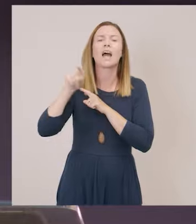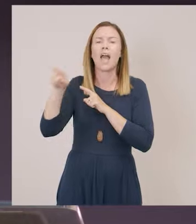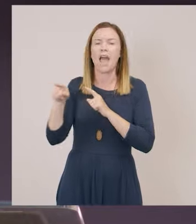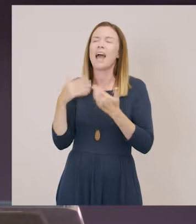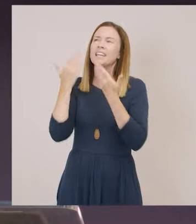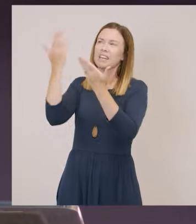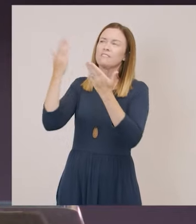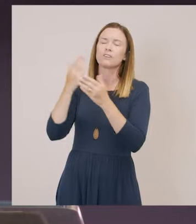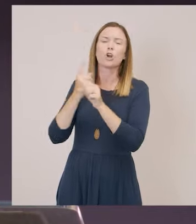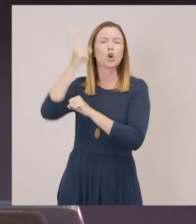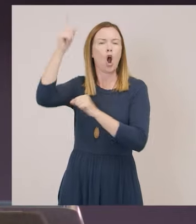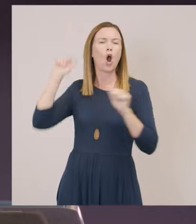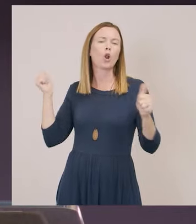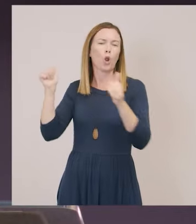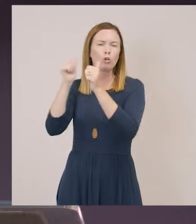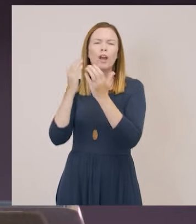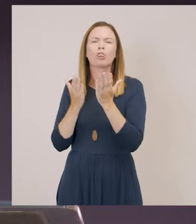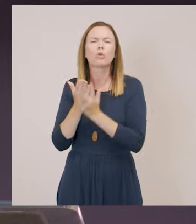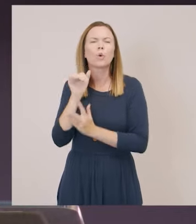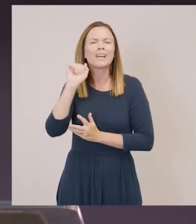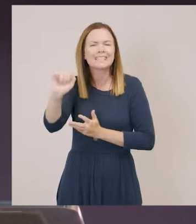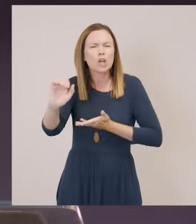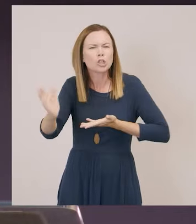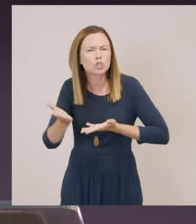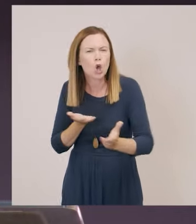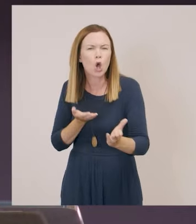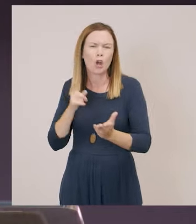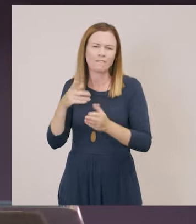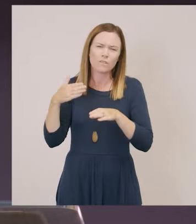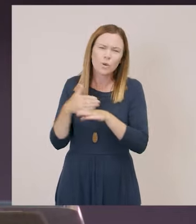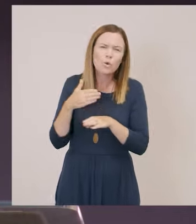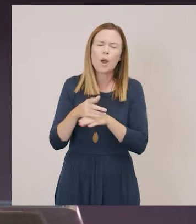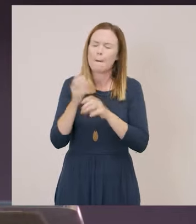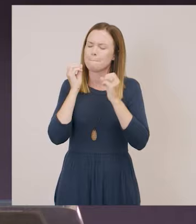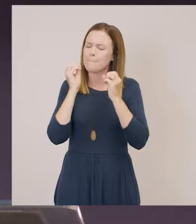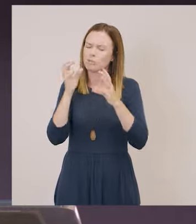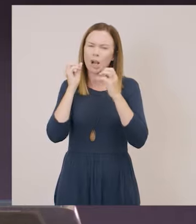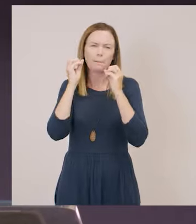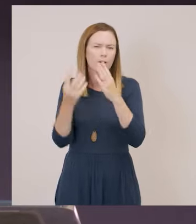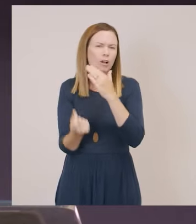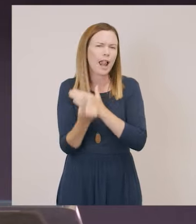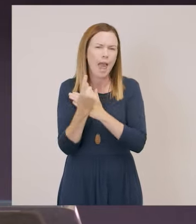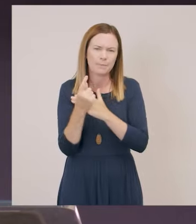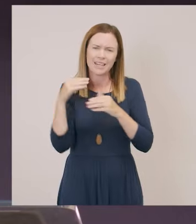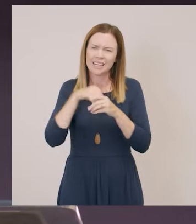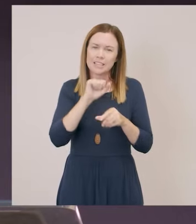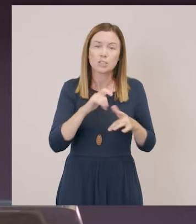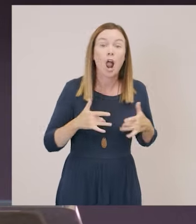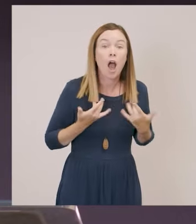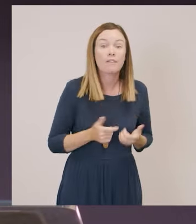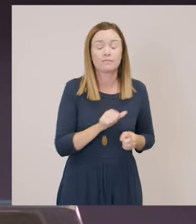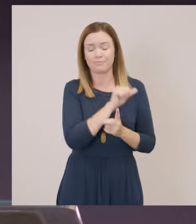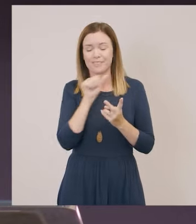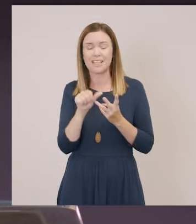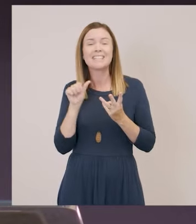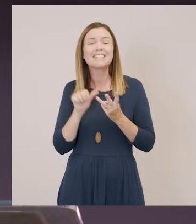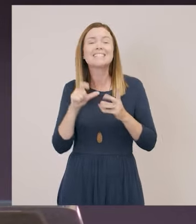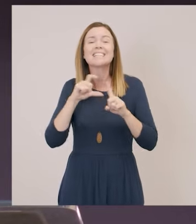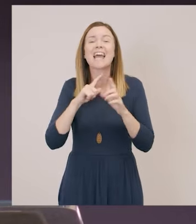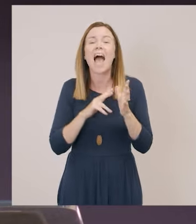God through the way that he served. His faithful obedience is miracle upon miracle in Daniel's life. Think about David. He